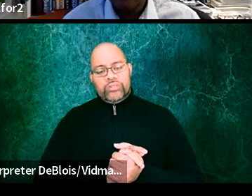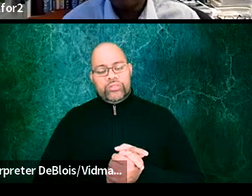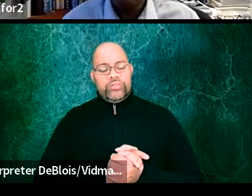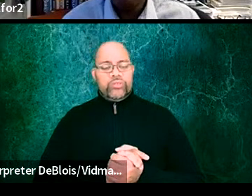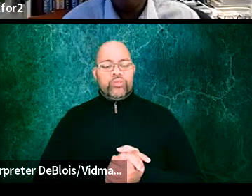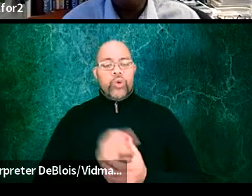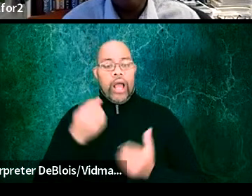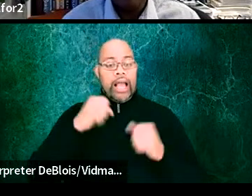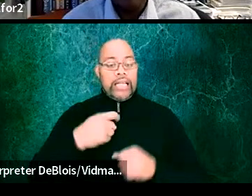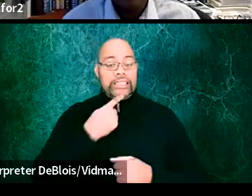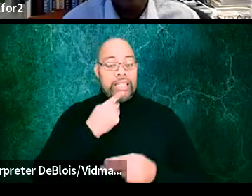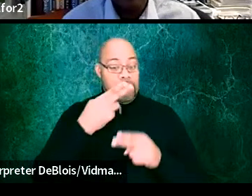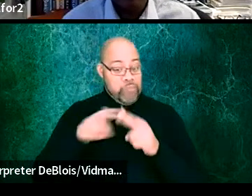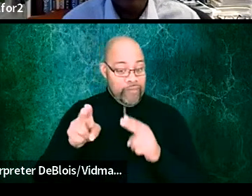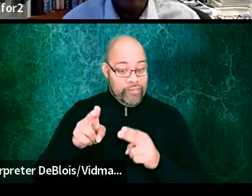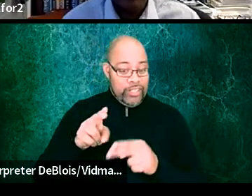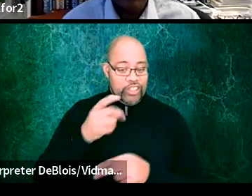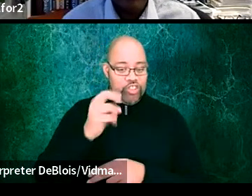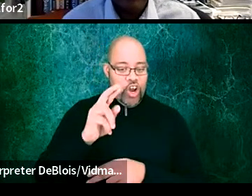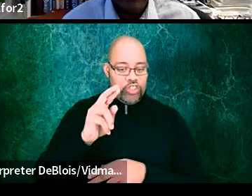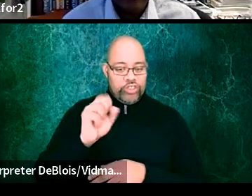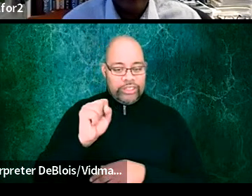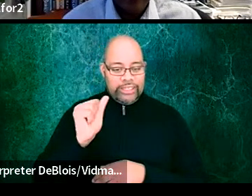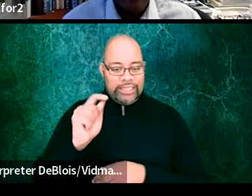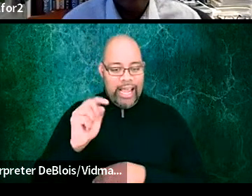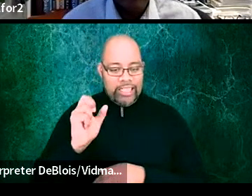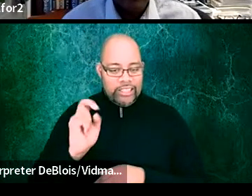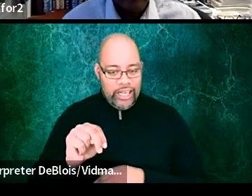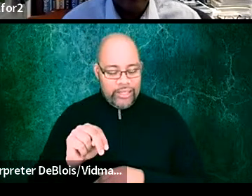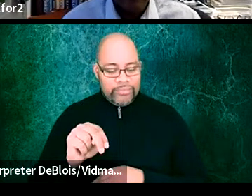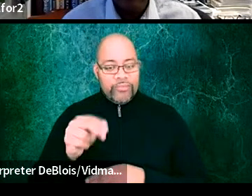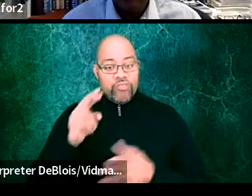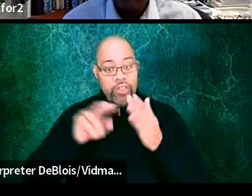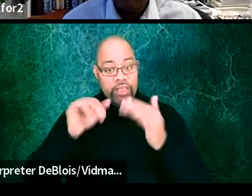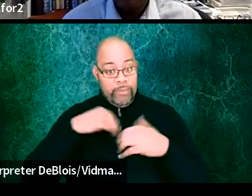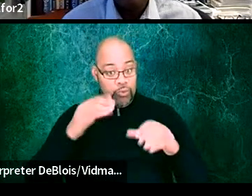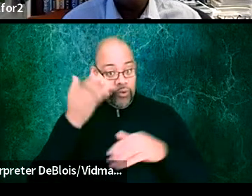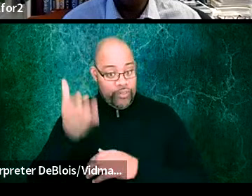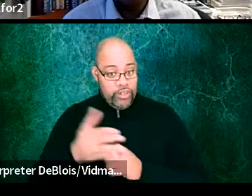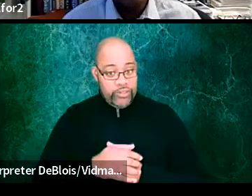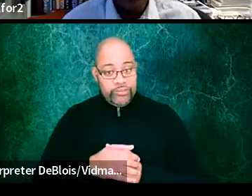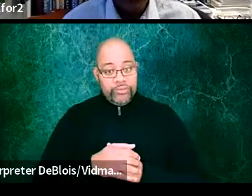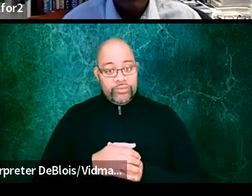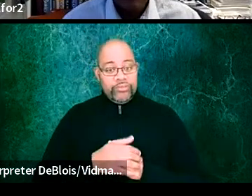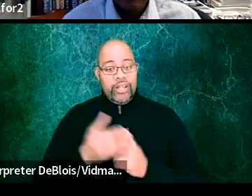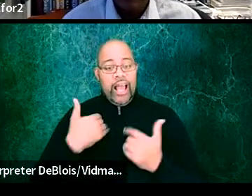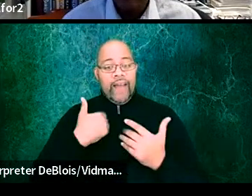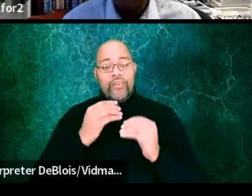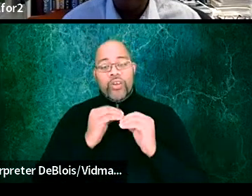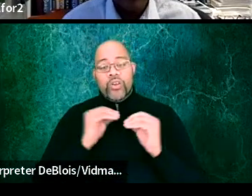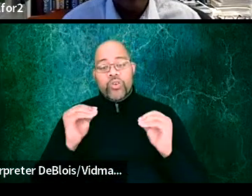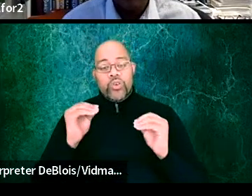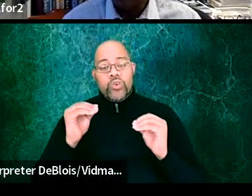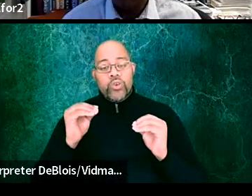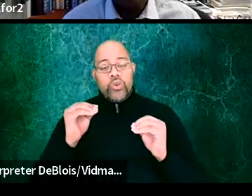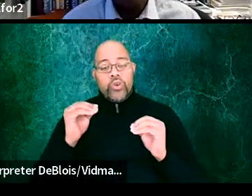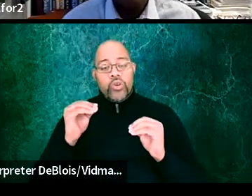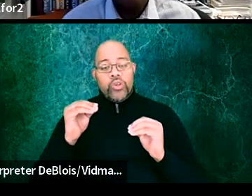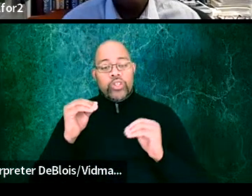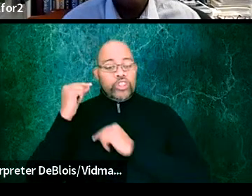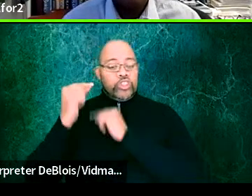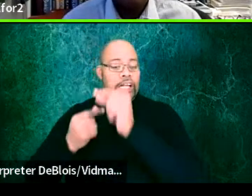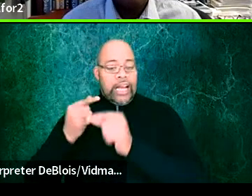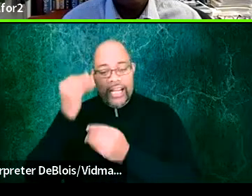So I can say briefly, the research I'm doing there is no genetic information at